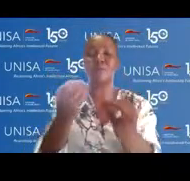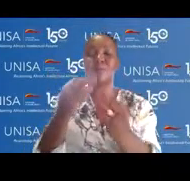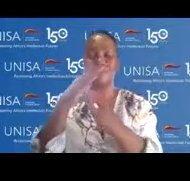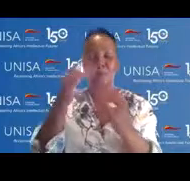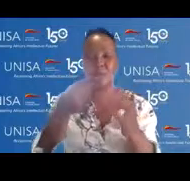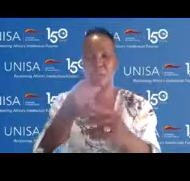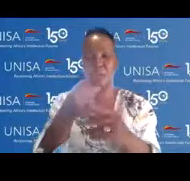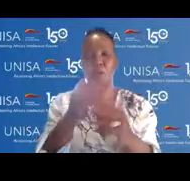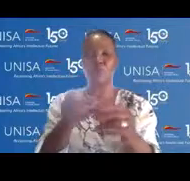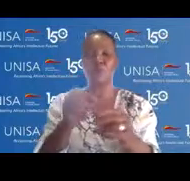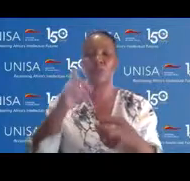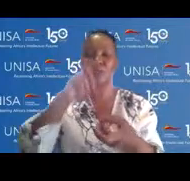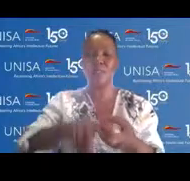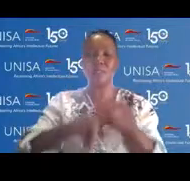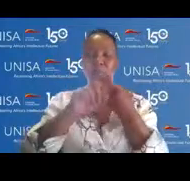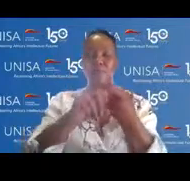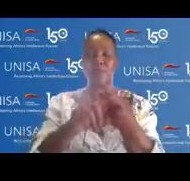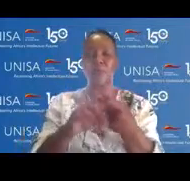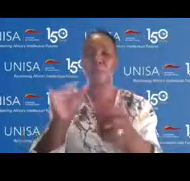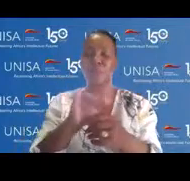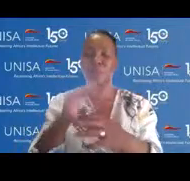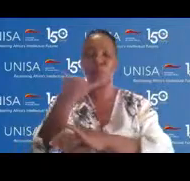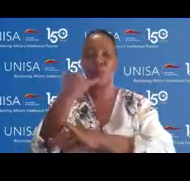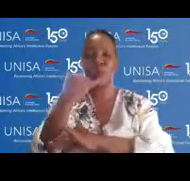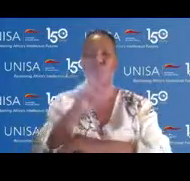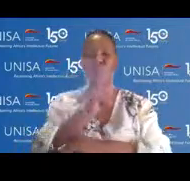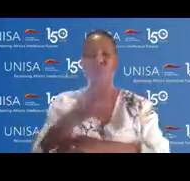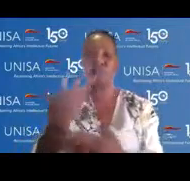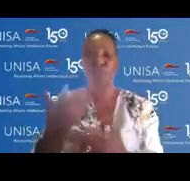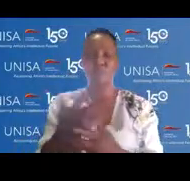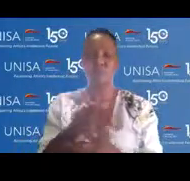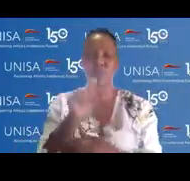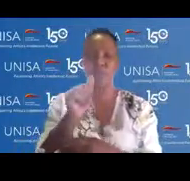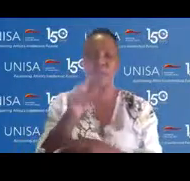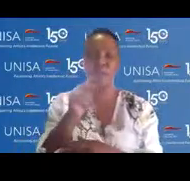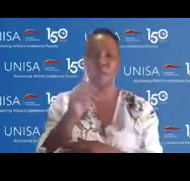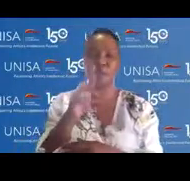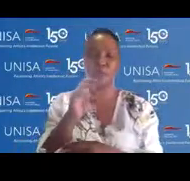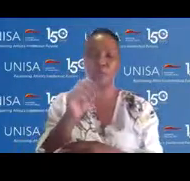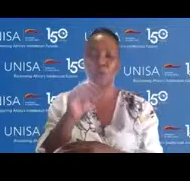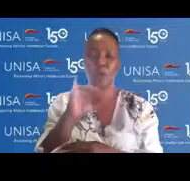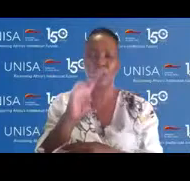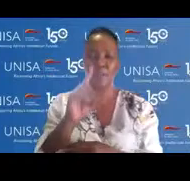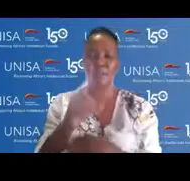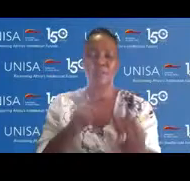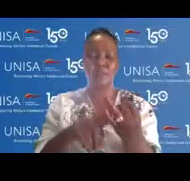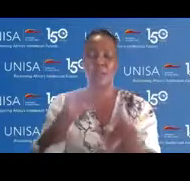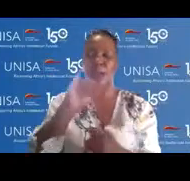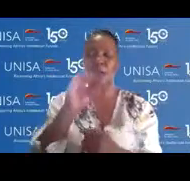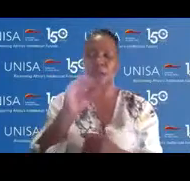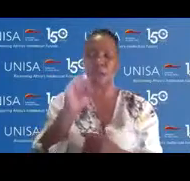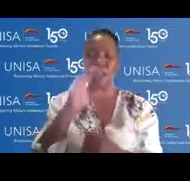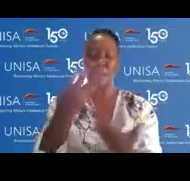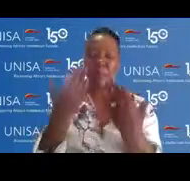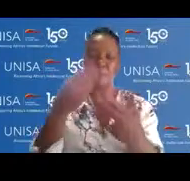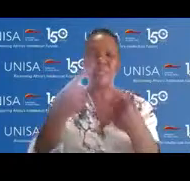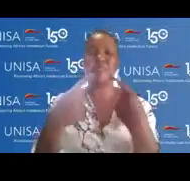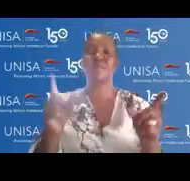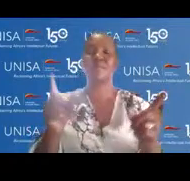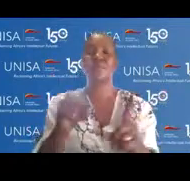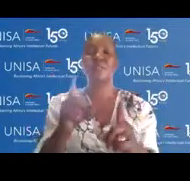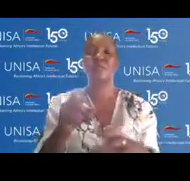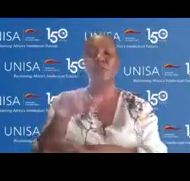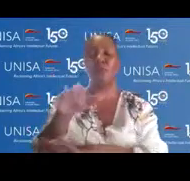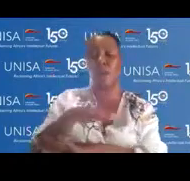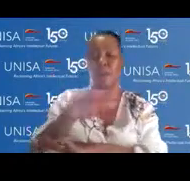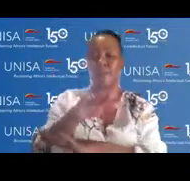of phone you're using. Okay, if it's Android or iOS, so it might just be a little bit different where it's located. But for me, for